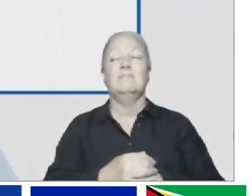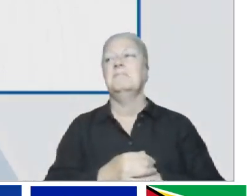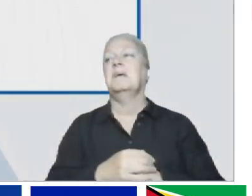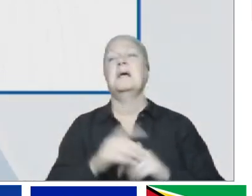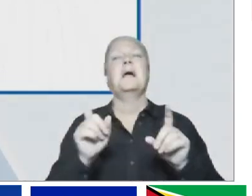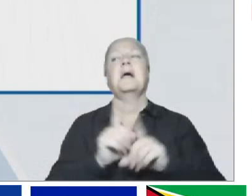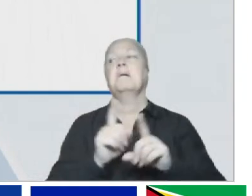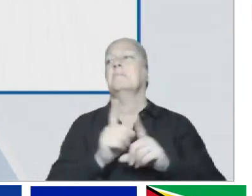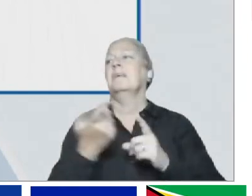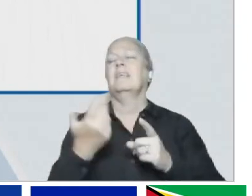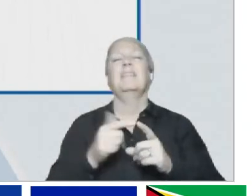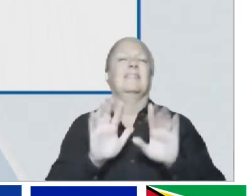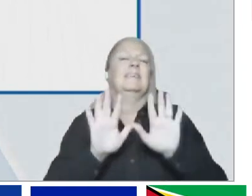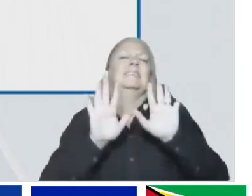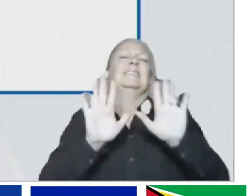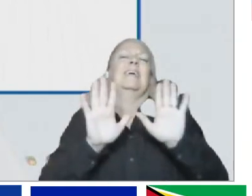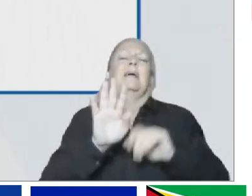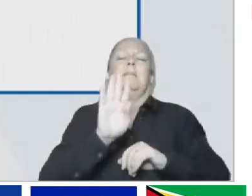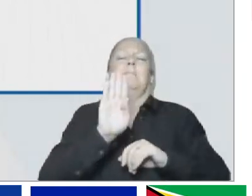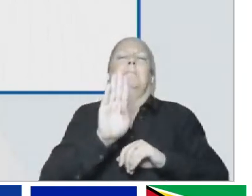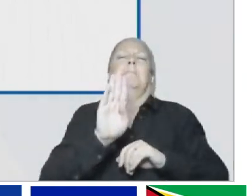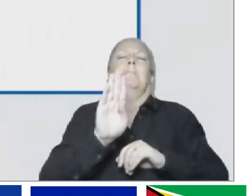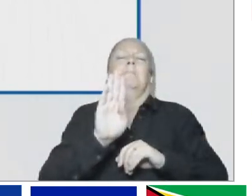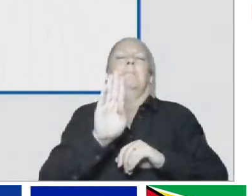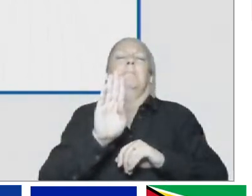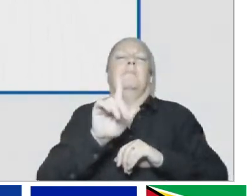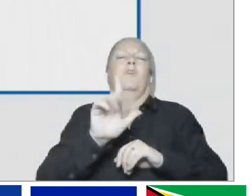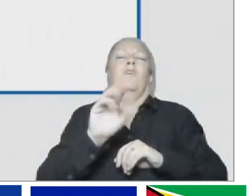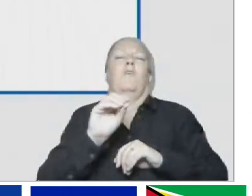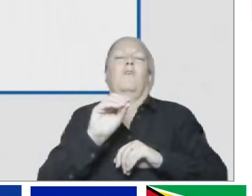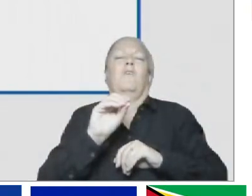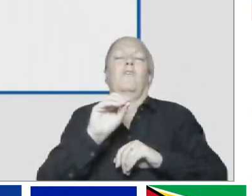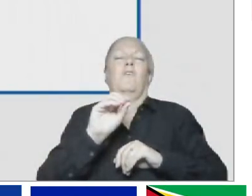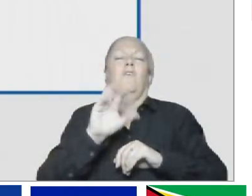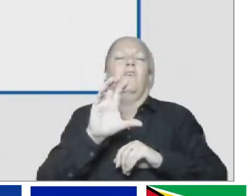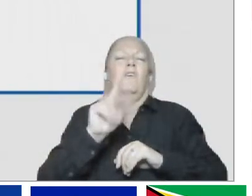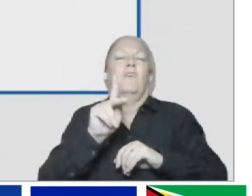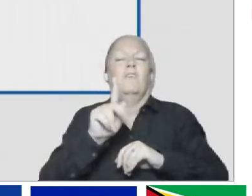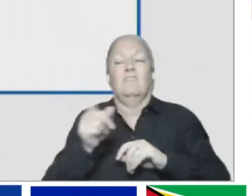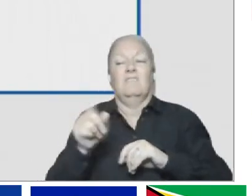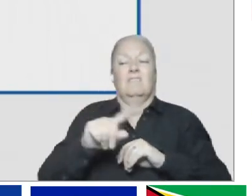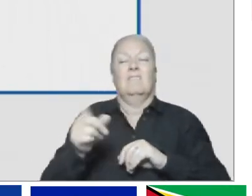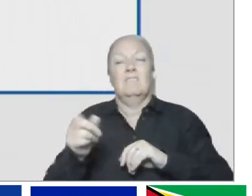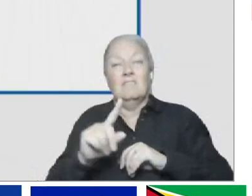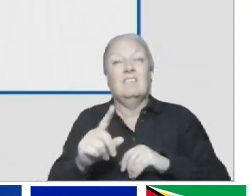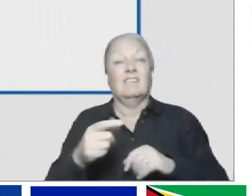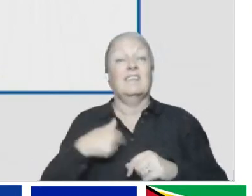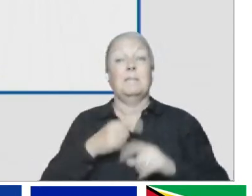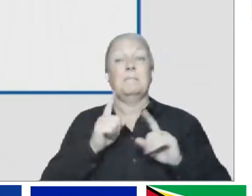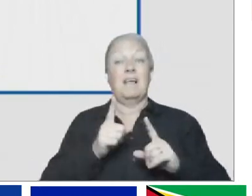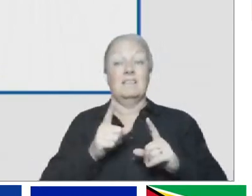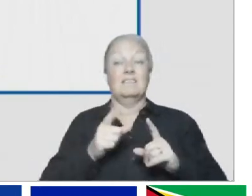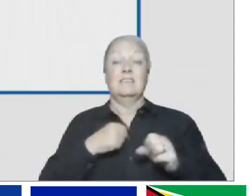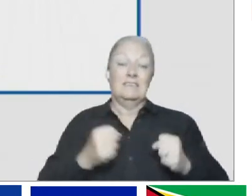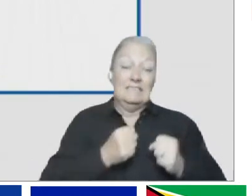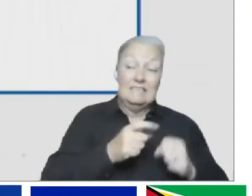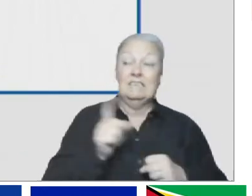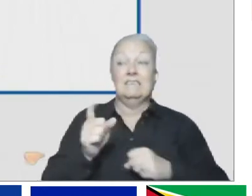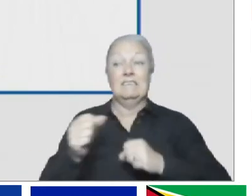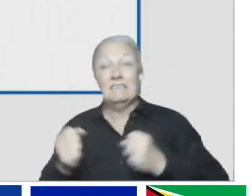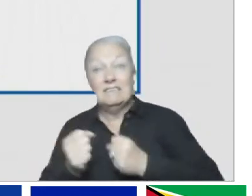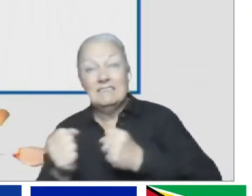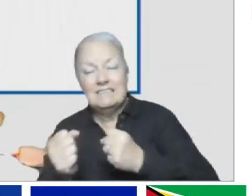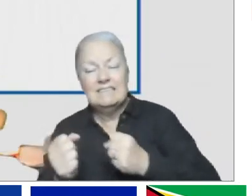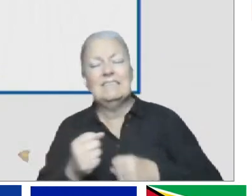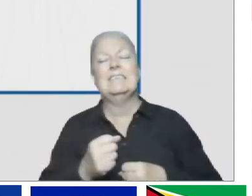to take this, what we call mirror actions in both territories, join our efforts to tackle this pandemic with human